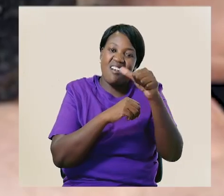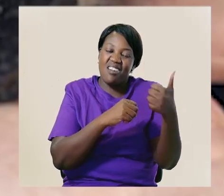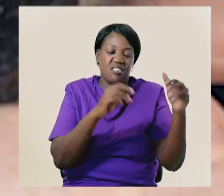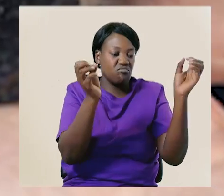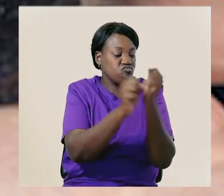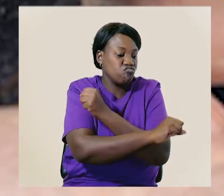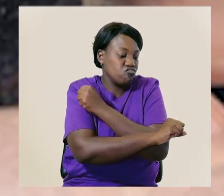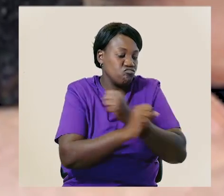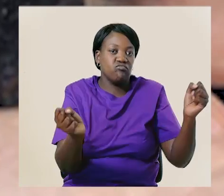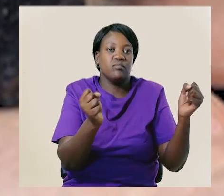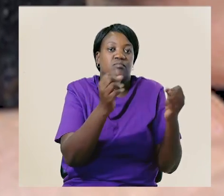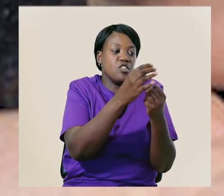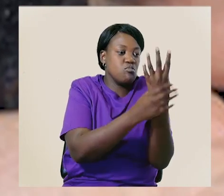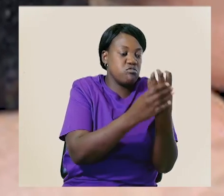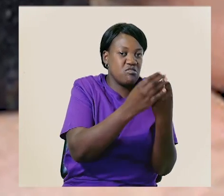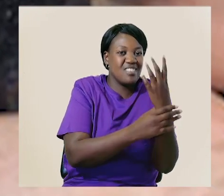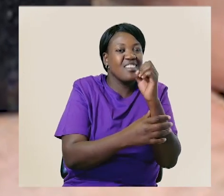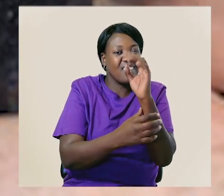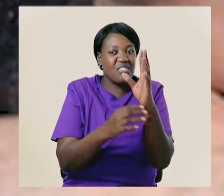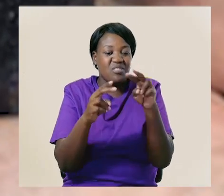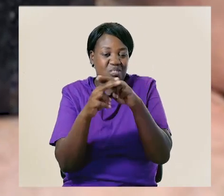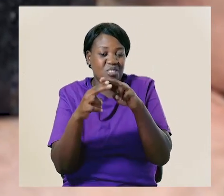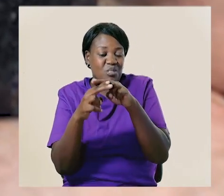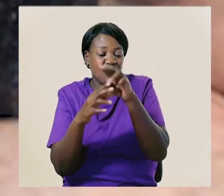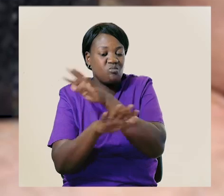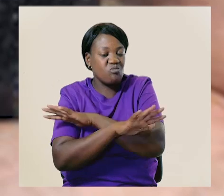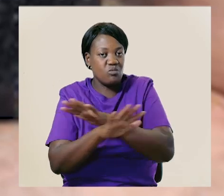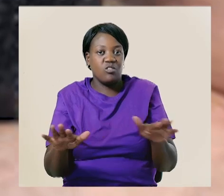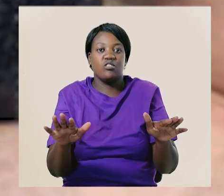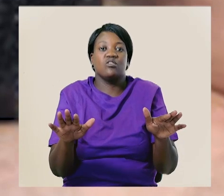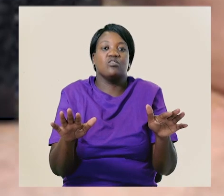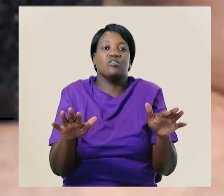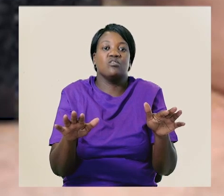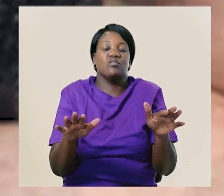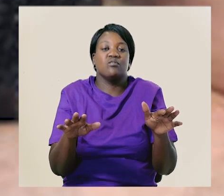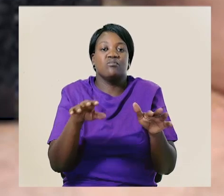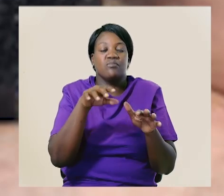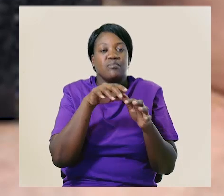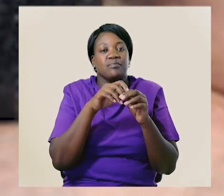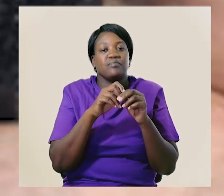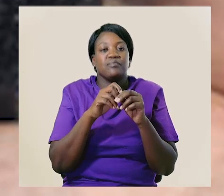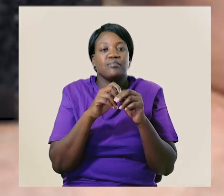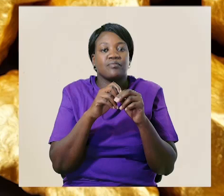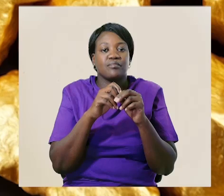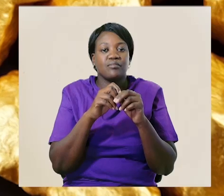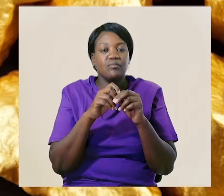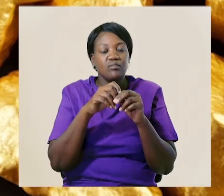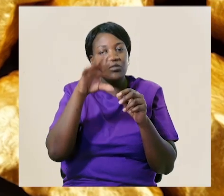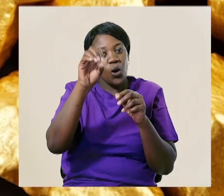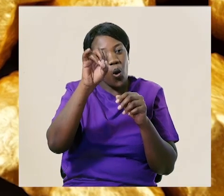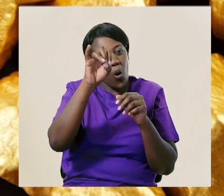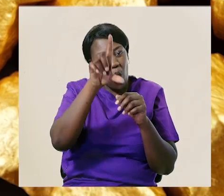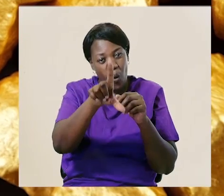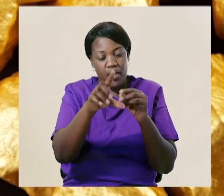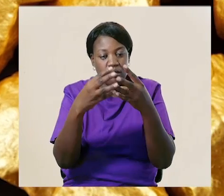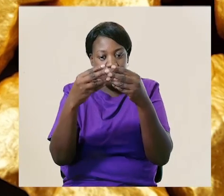renewable ones. Once they are used, they are gone forever. These are called non-renewable resources. Oil and